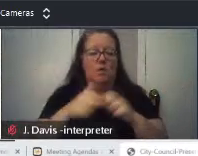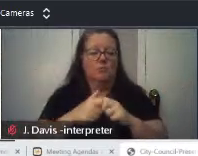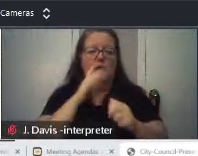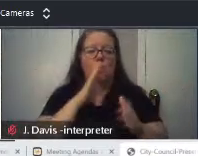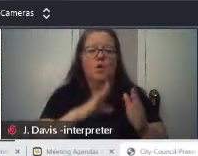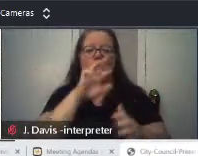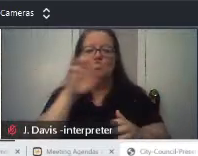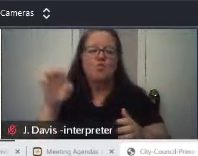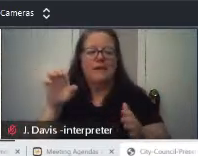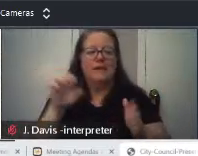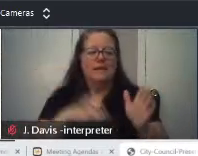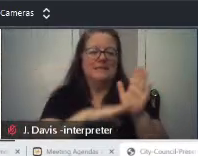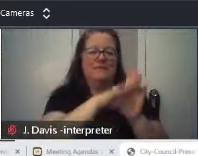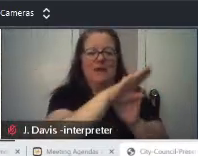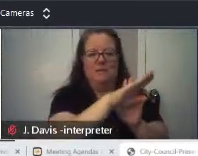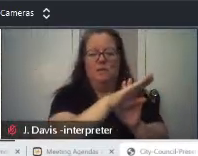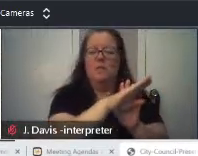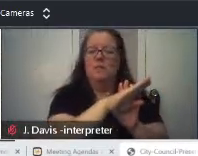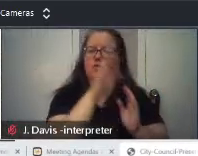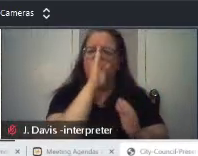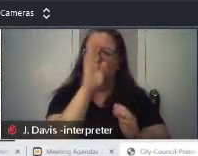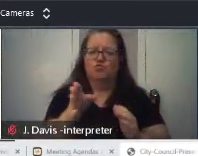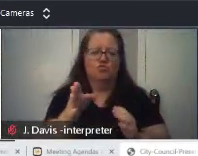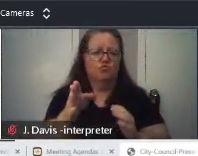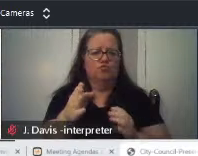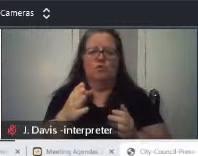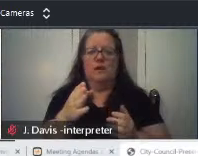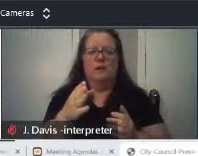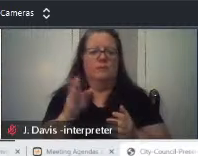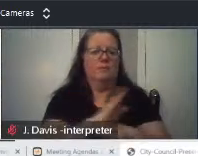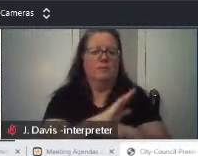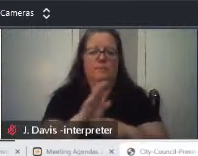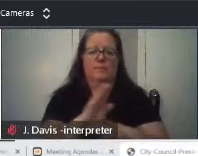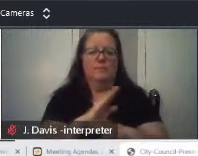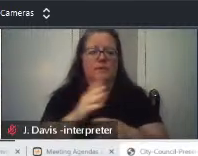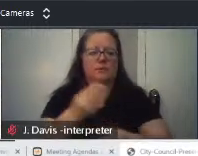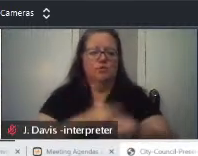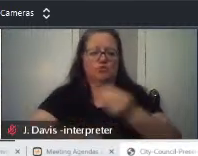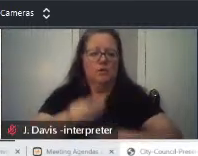is a pretty straightforward transaction for us.